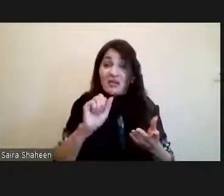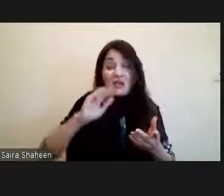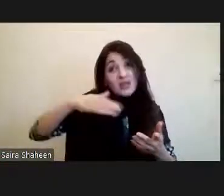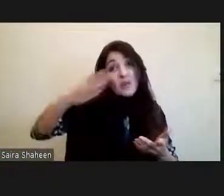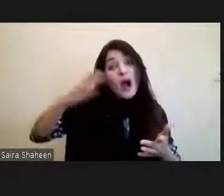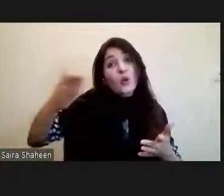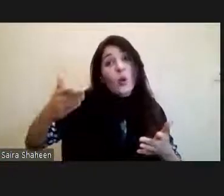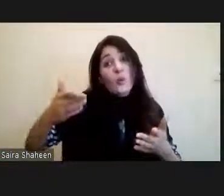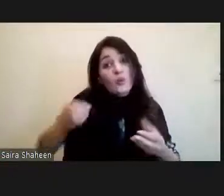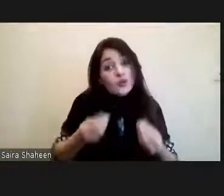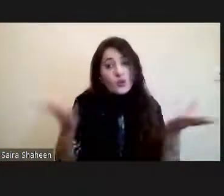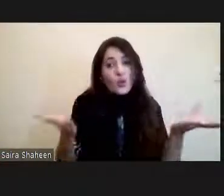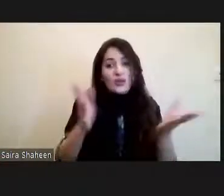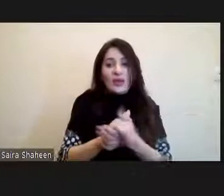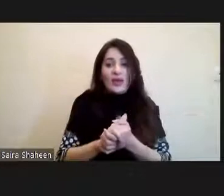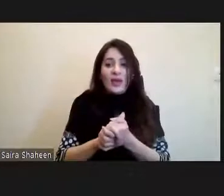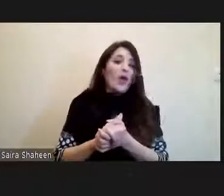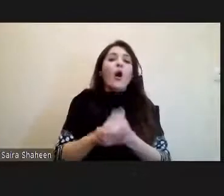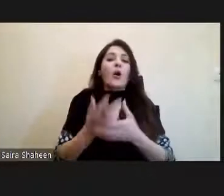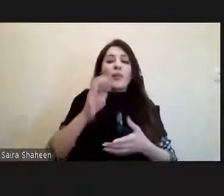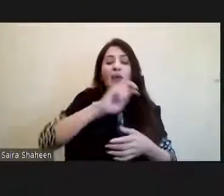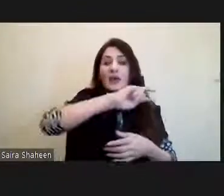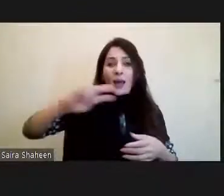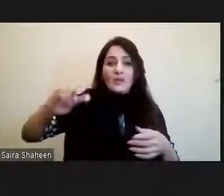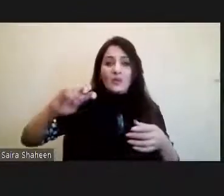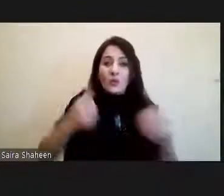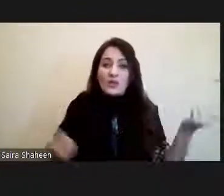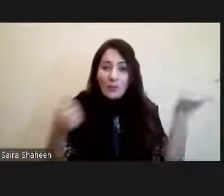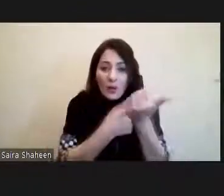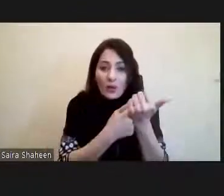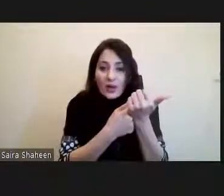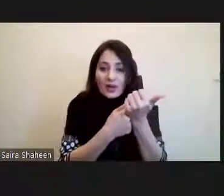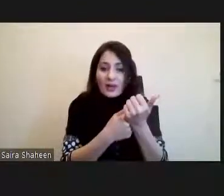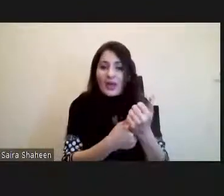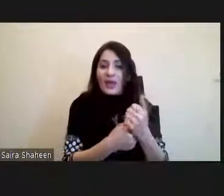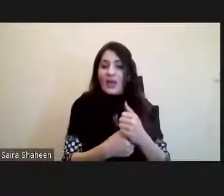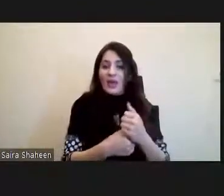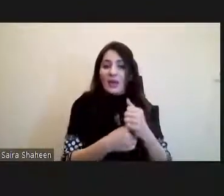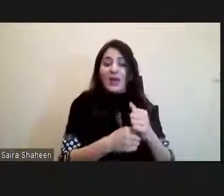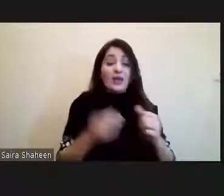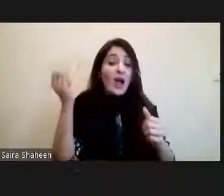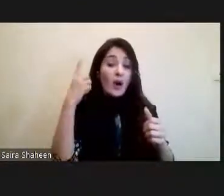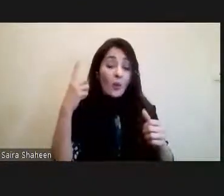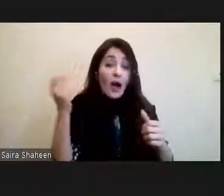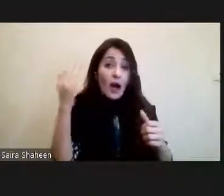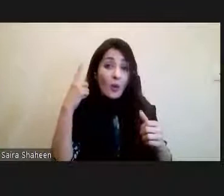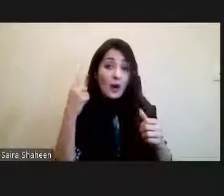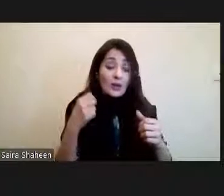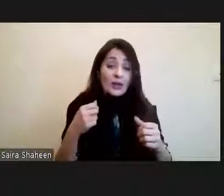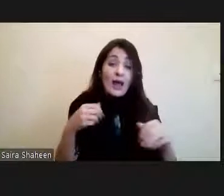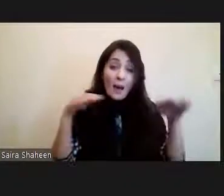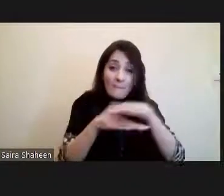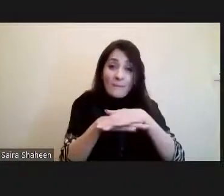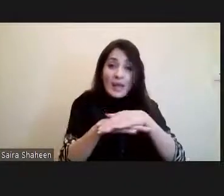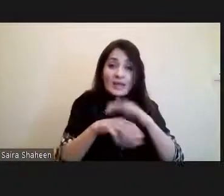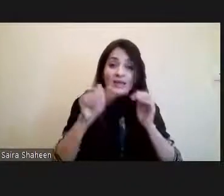audio-based applications. We're also continuing to improve accessibility in our family of apps like Instagram, Messenger, and WhatsApp. In fact, just a